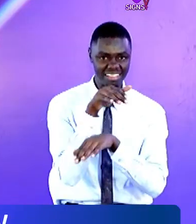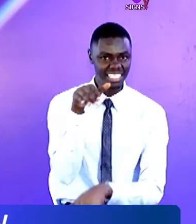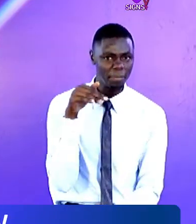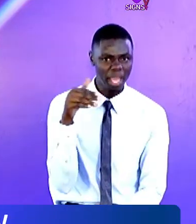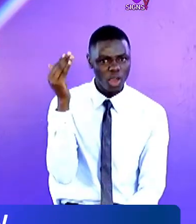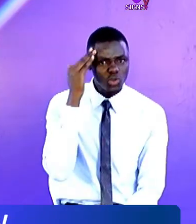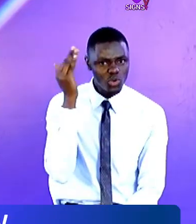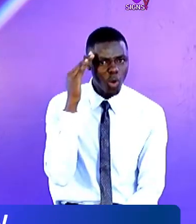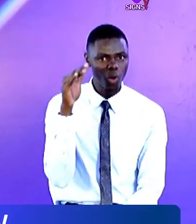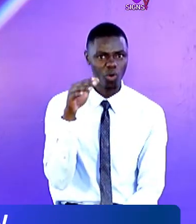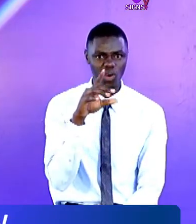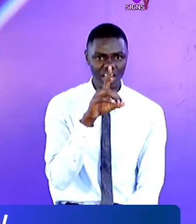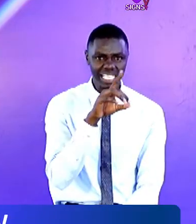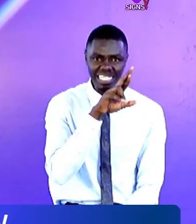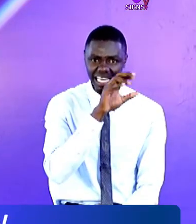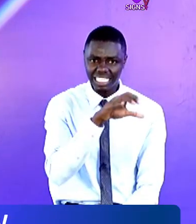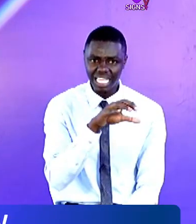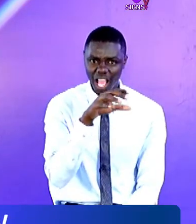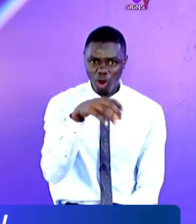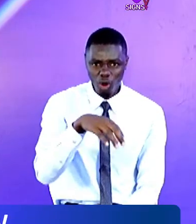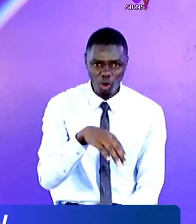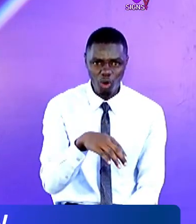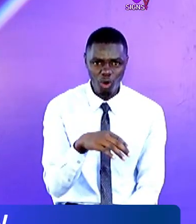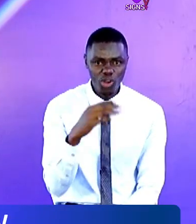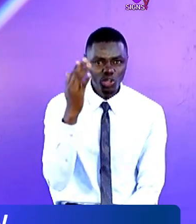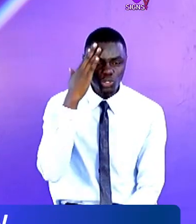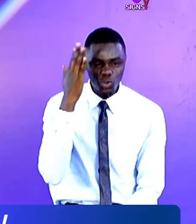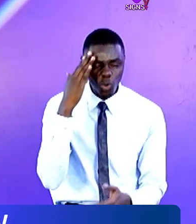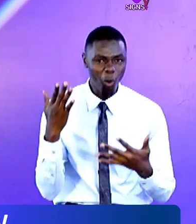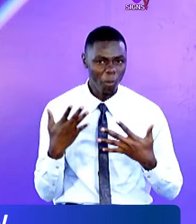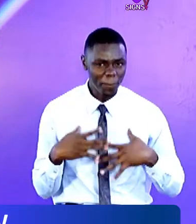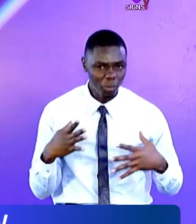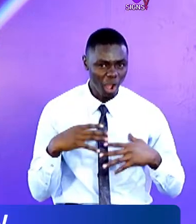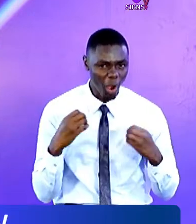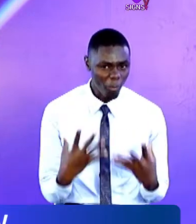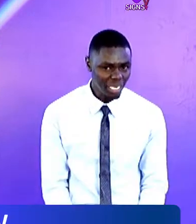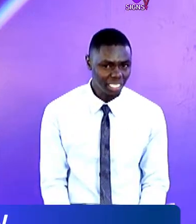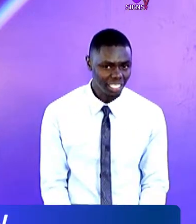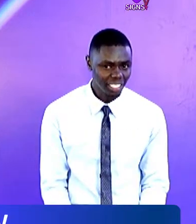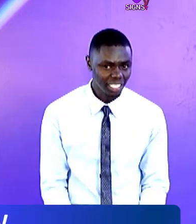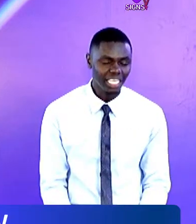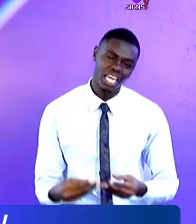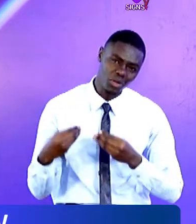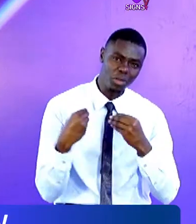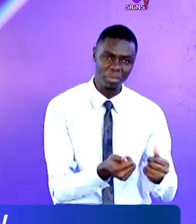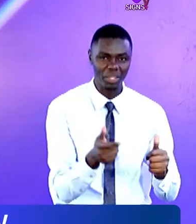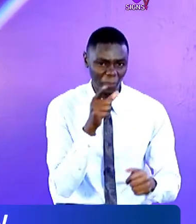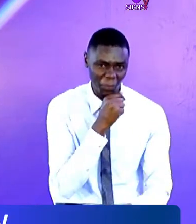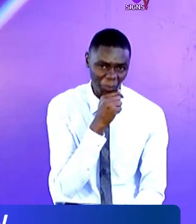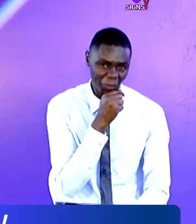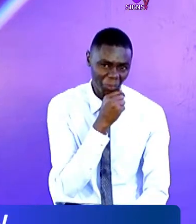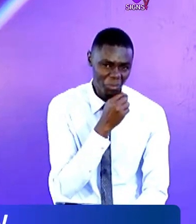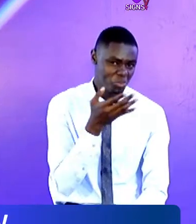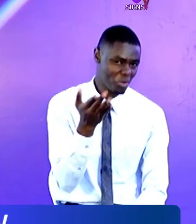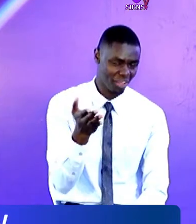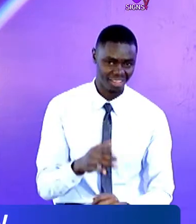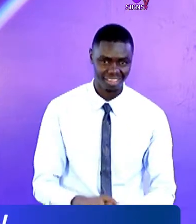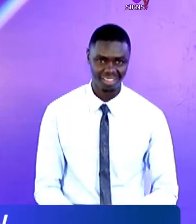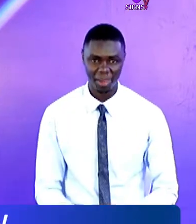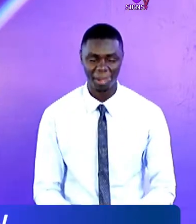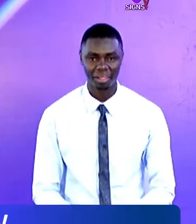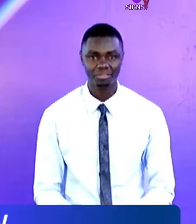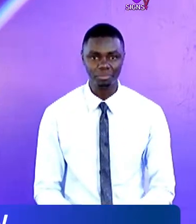the size of DRC? The population, that's the most populous nation in Africa, and we beat them. So, but